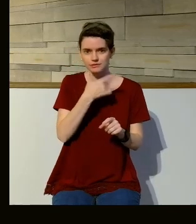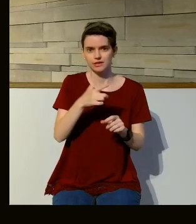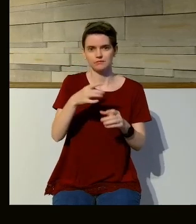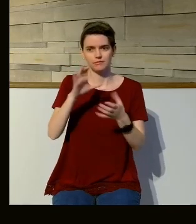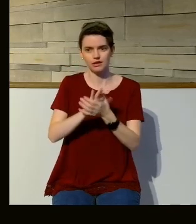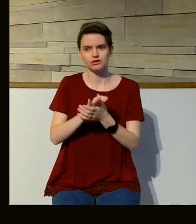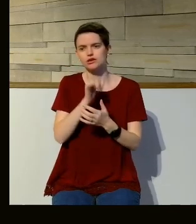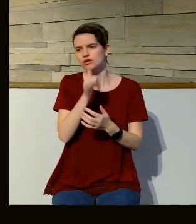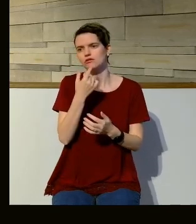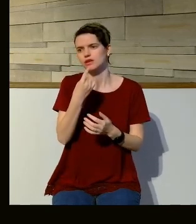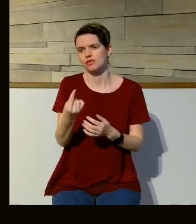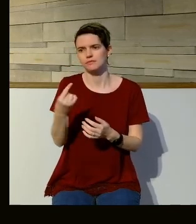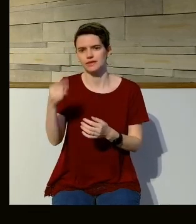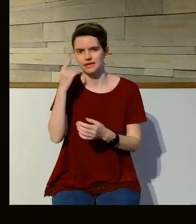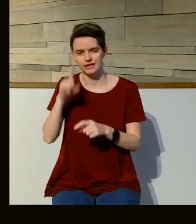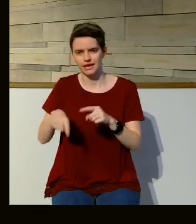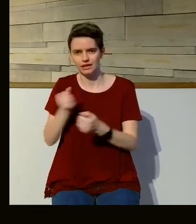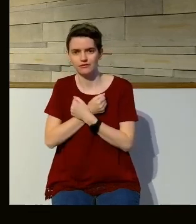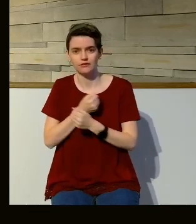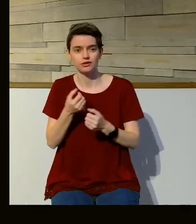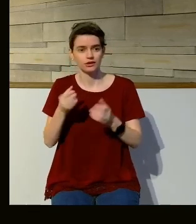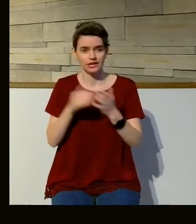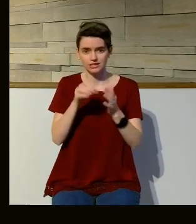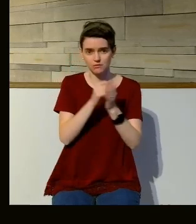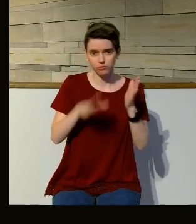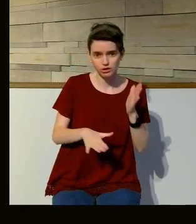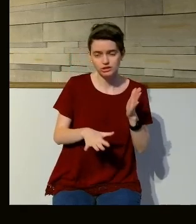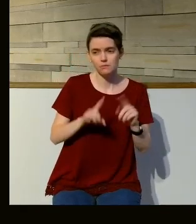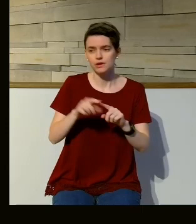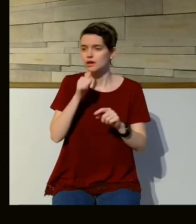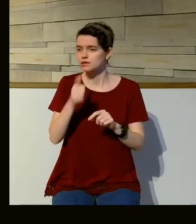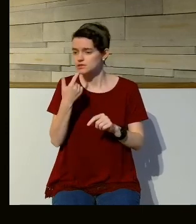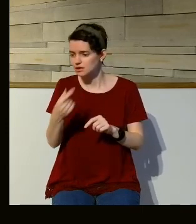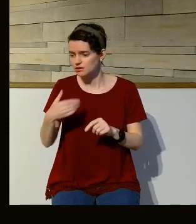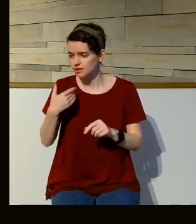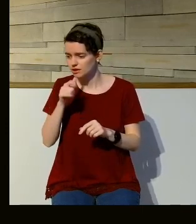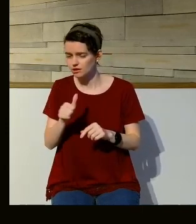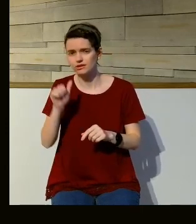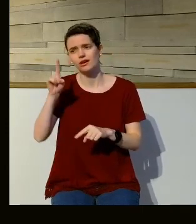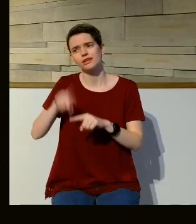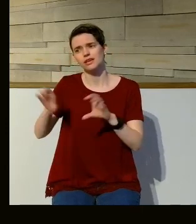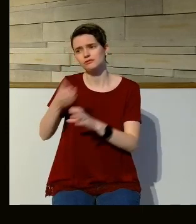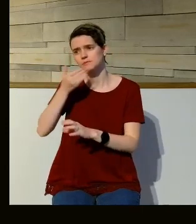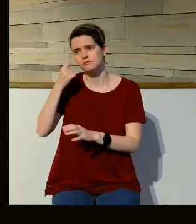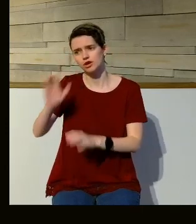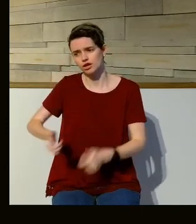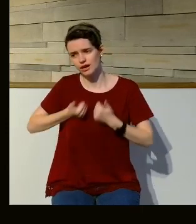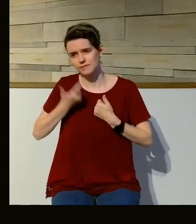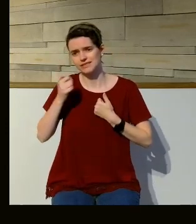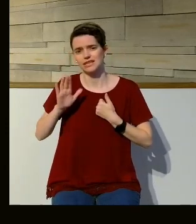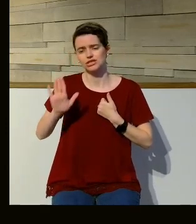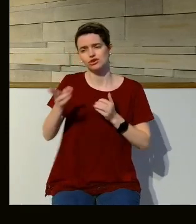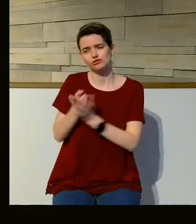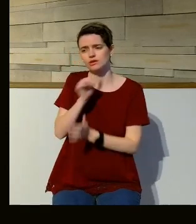can't choose who they want to love. And if you're against abortion, that's fine too, but don't tell this young girl who got raped that she can't do what's best for her life because that's